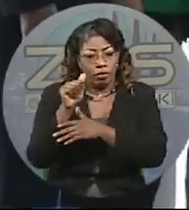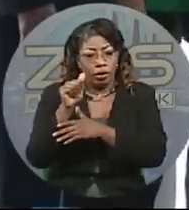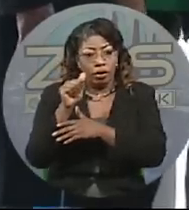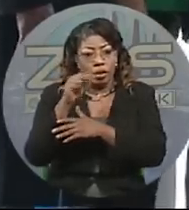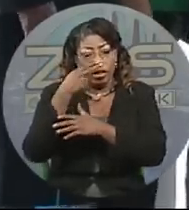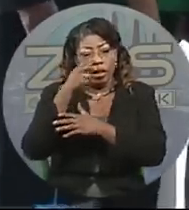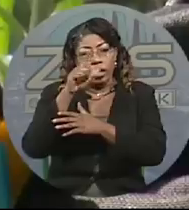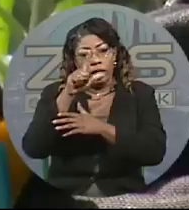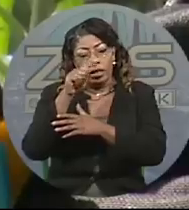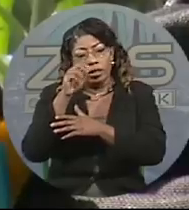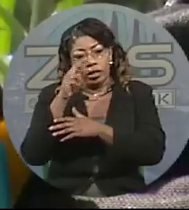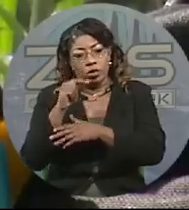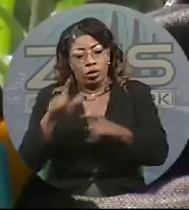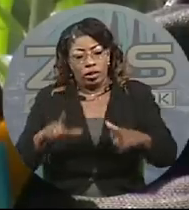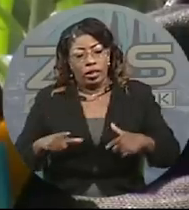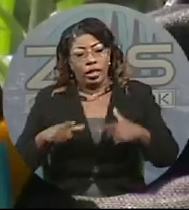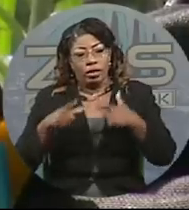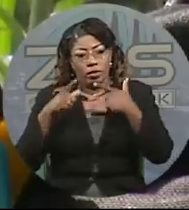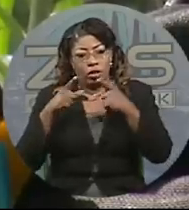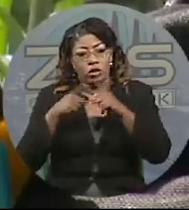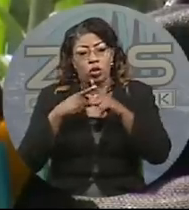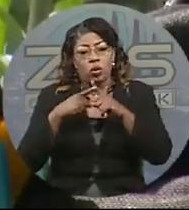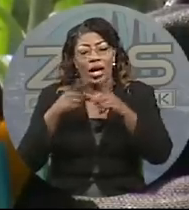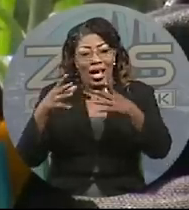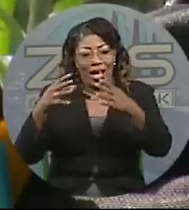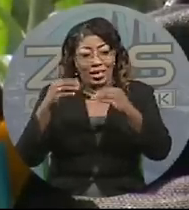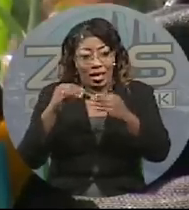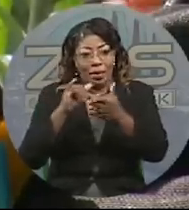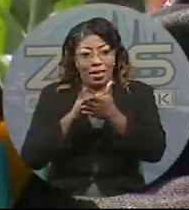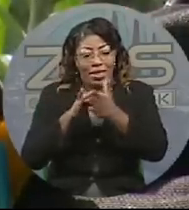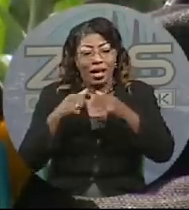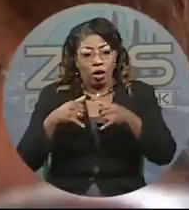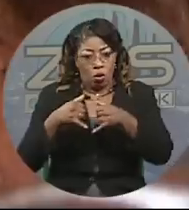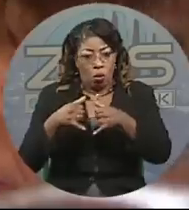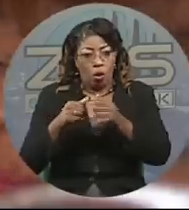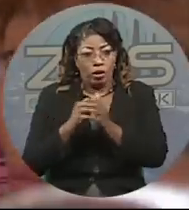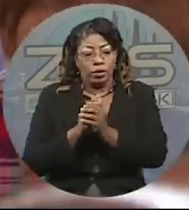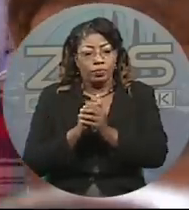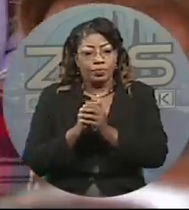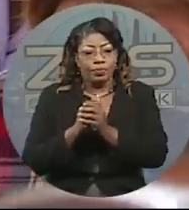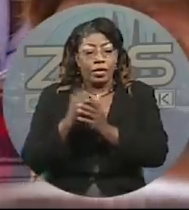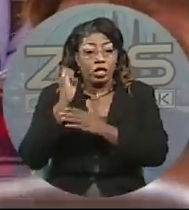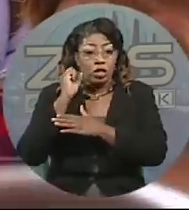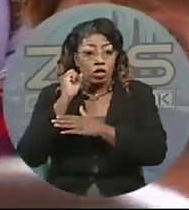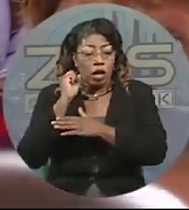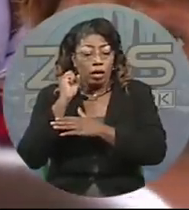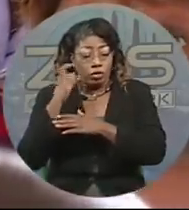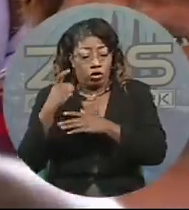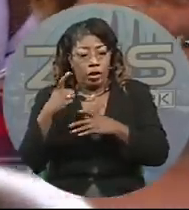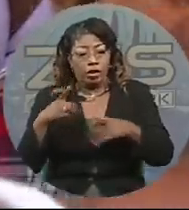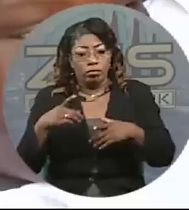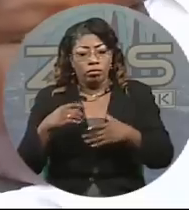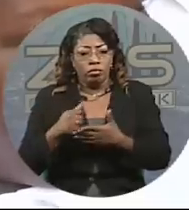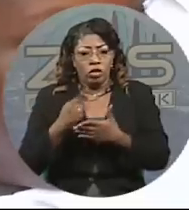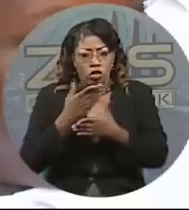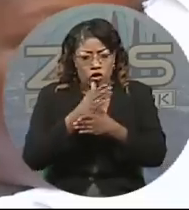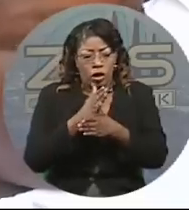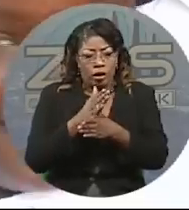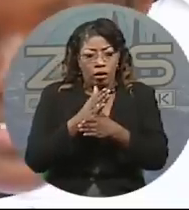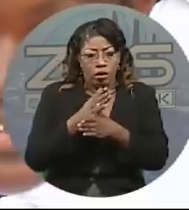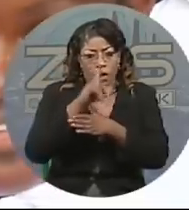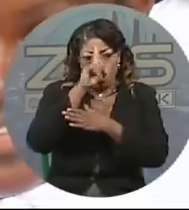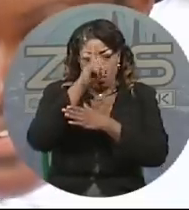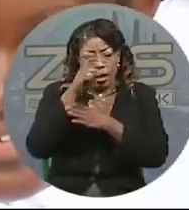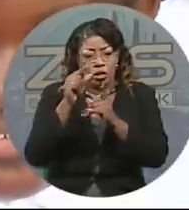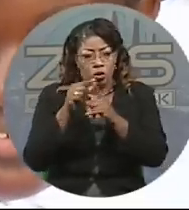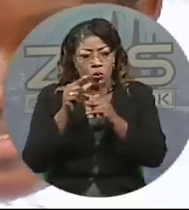receive the accolades. Quoting Proverbs 3:5-6, Mrs. Hilton offered the advice to trust the Lord with all your heart, a